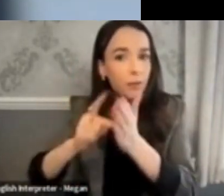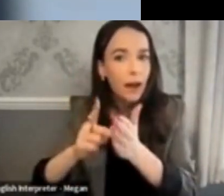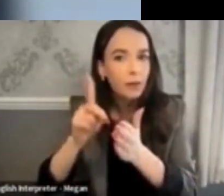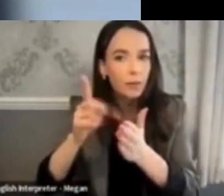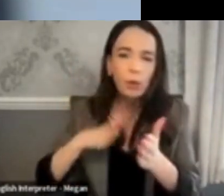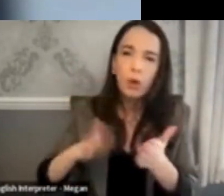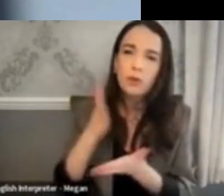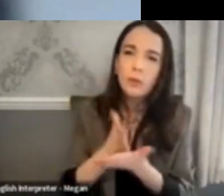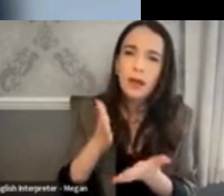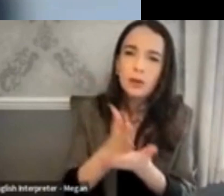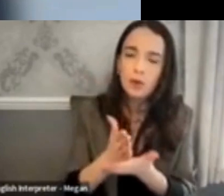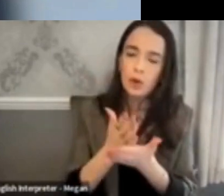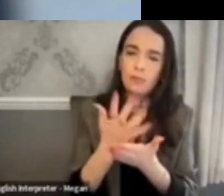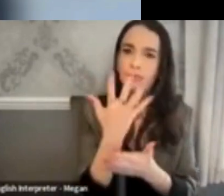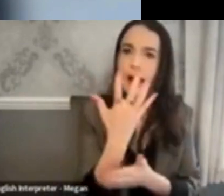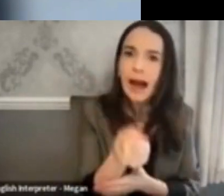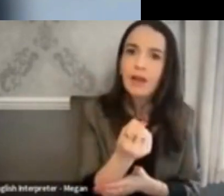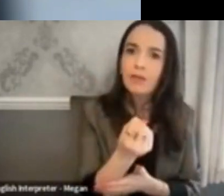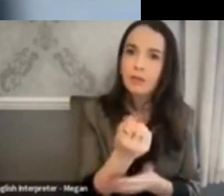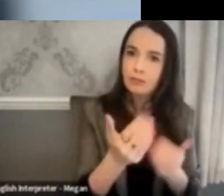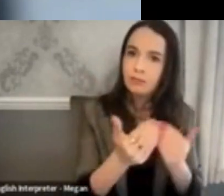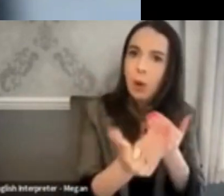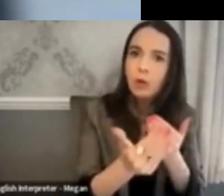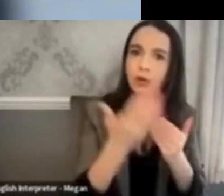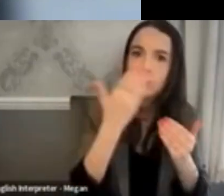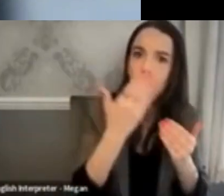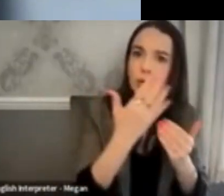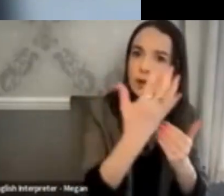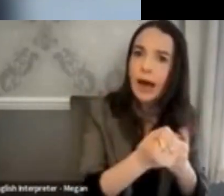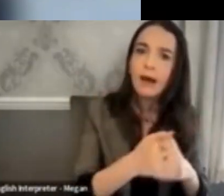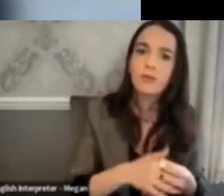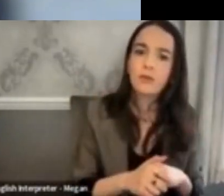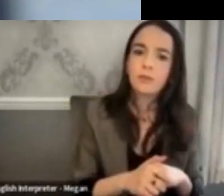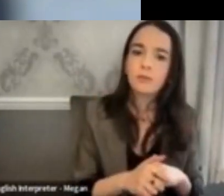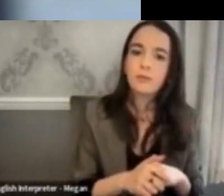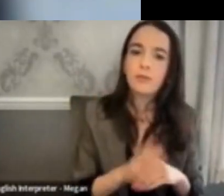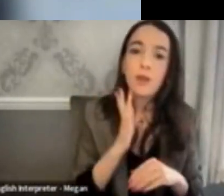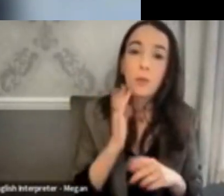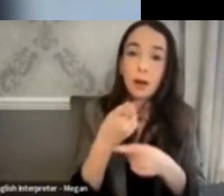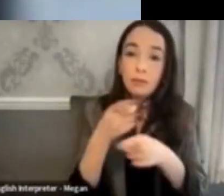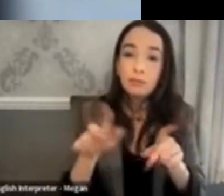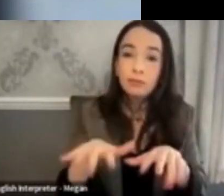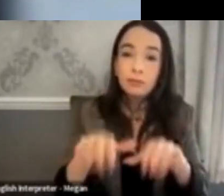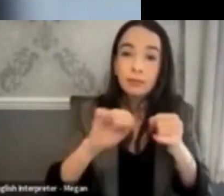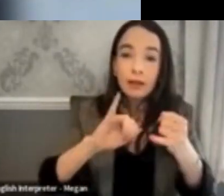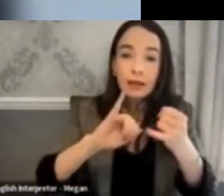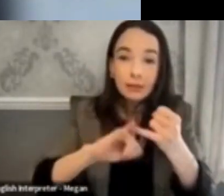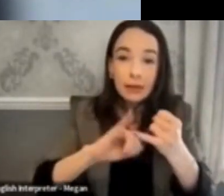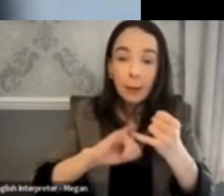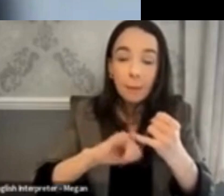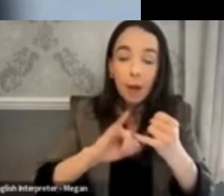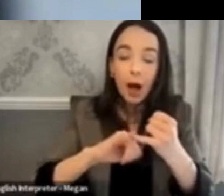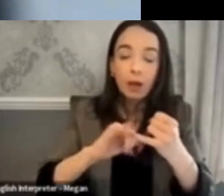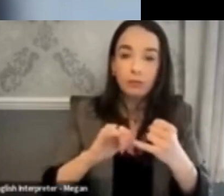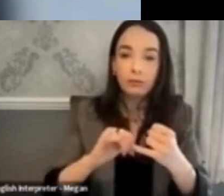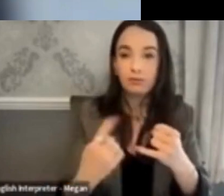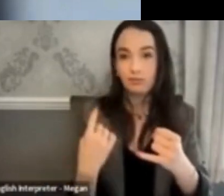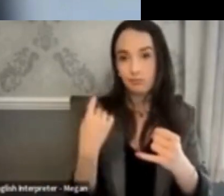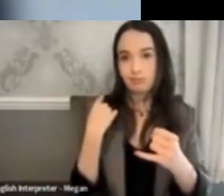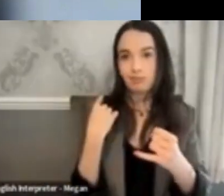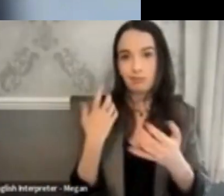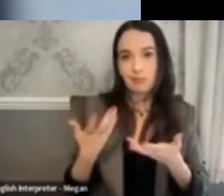out to you all to support them in that when you commence in September, and for those of you who are part of the existing programme, to do so